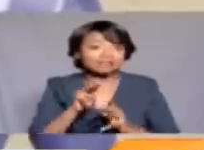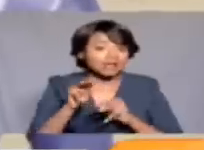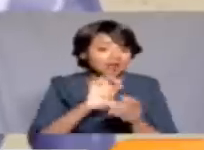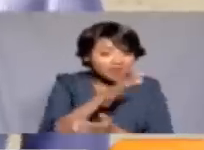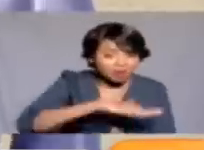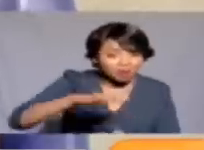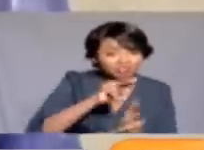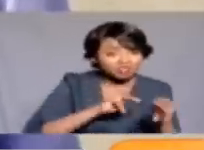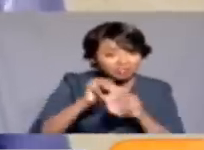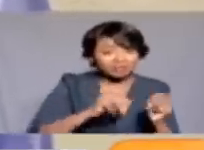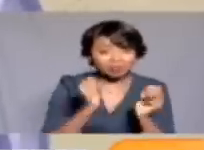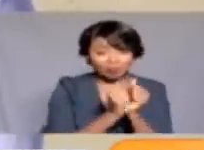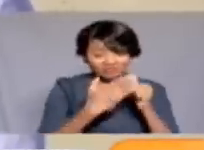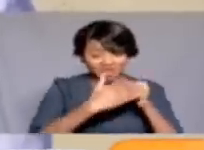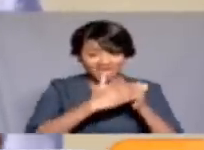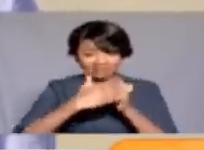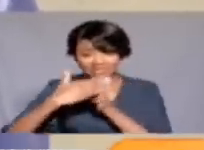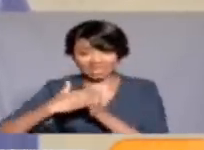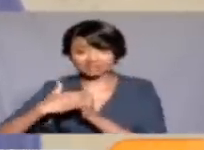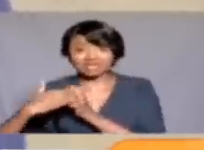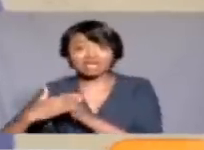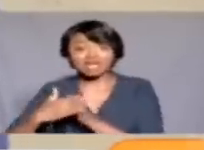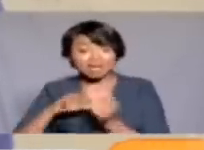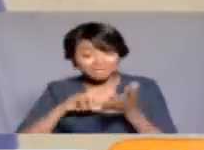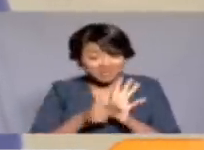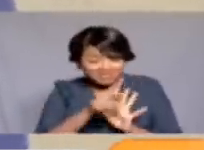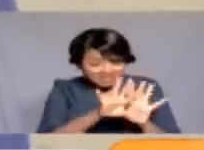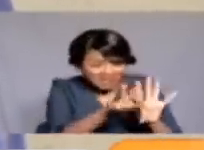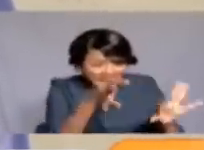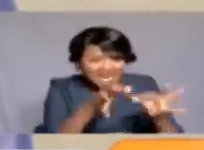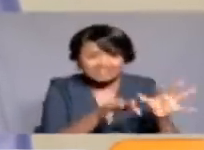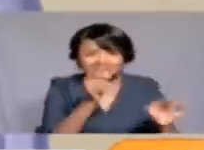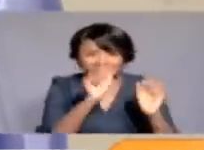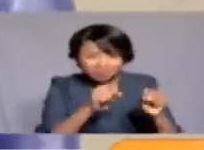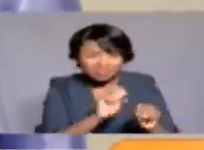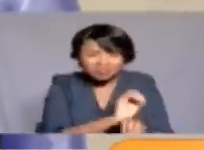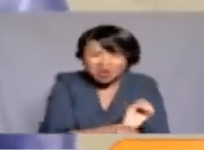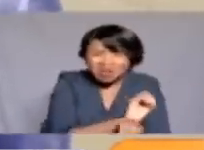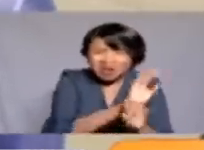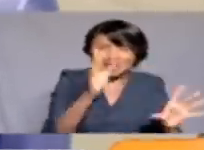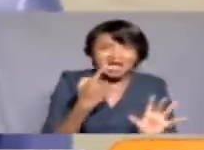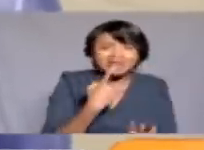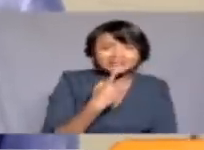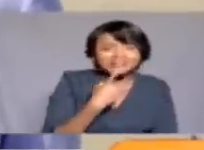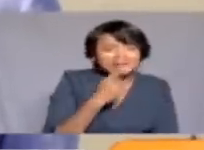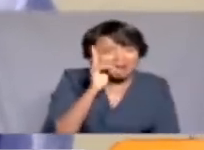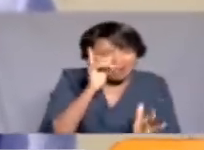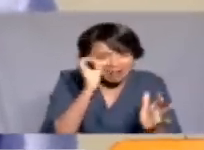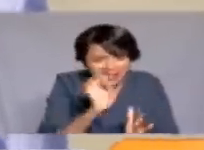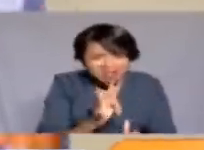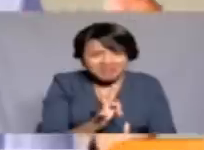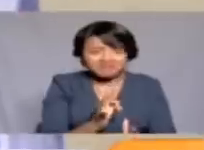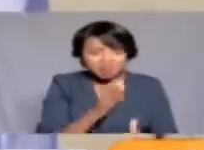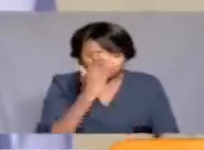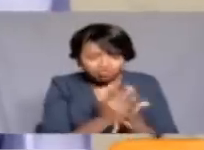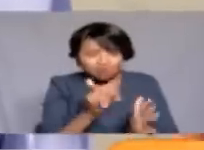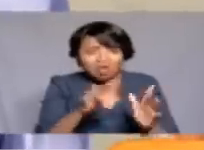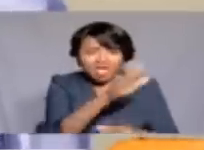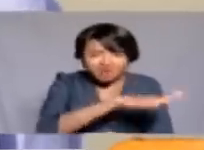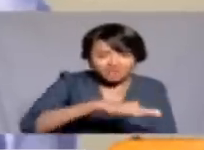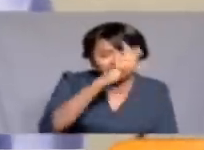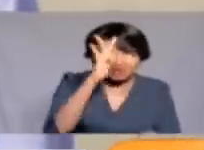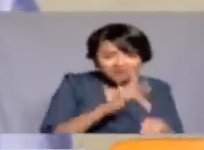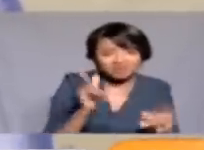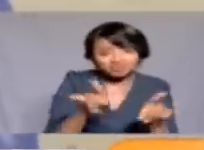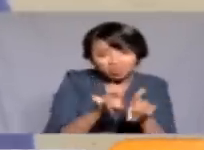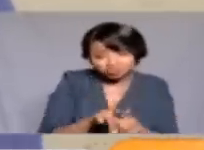1999. In fact, this environmental impact assessment would have clearly brought out any potential threats to the environment and to the livelihoods of